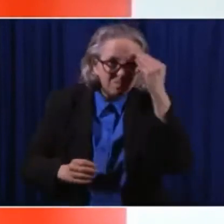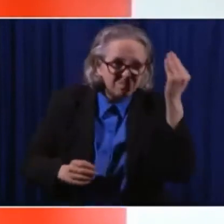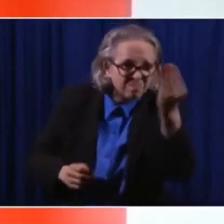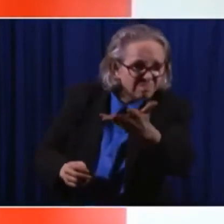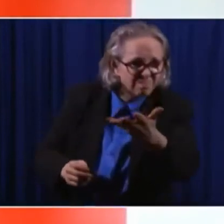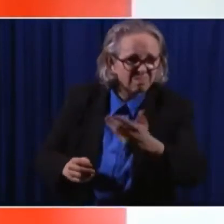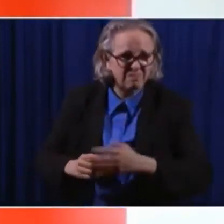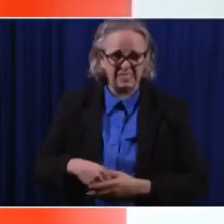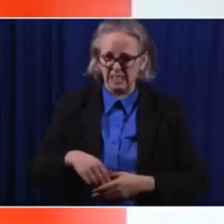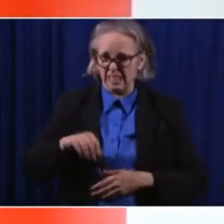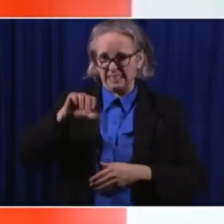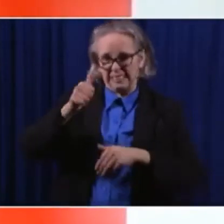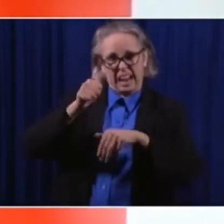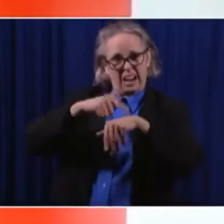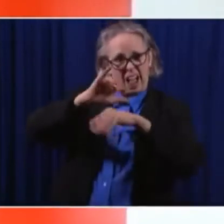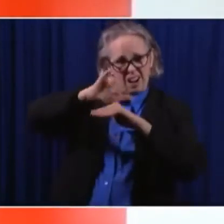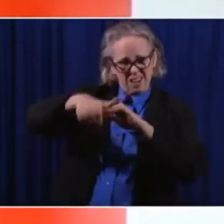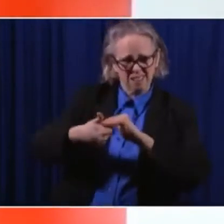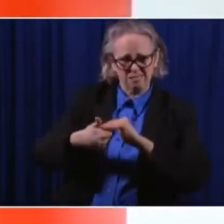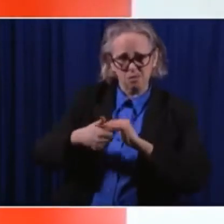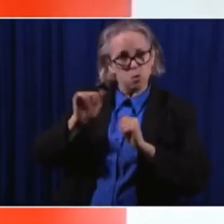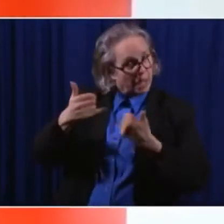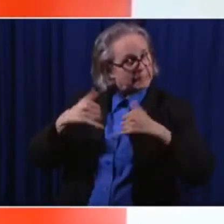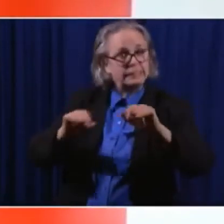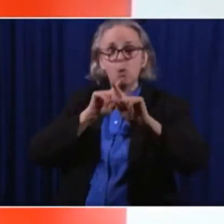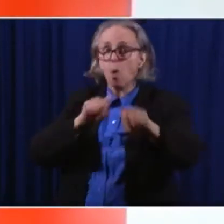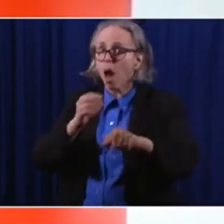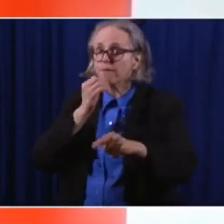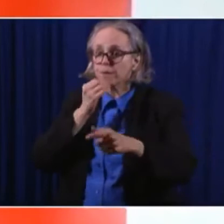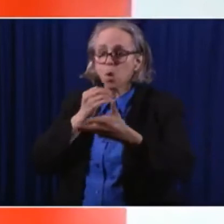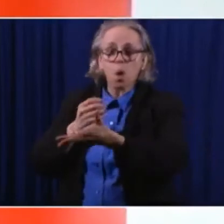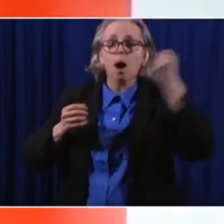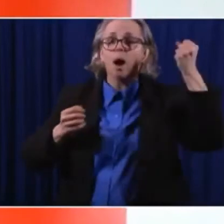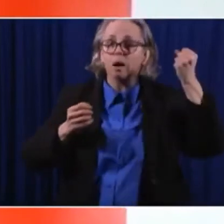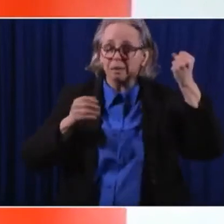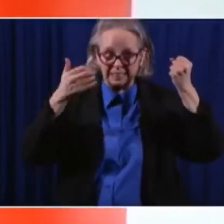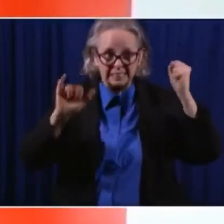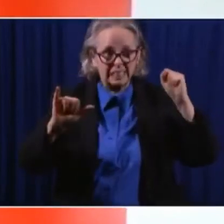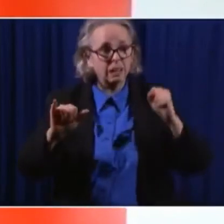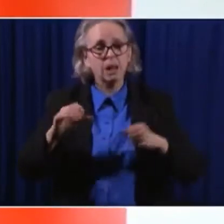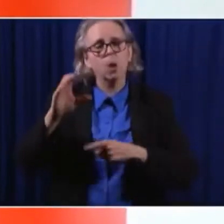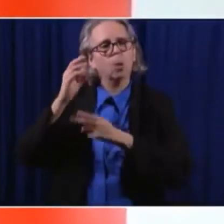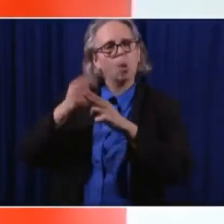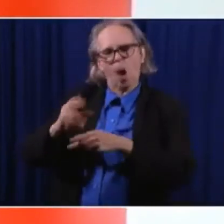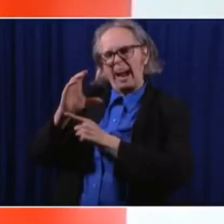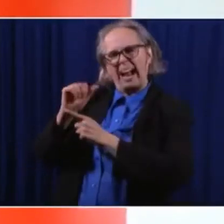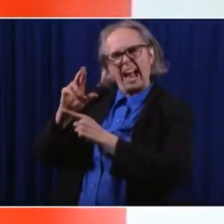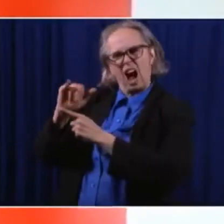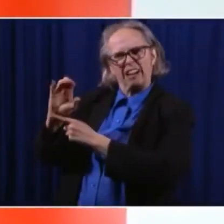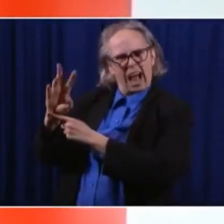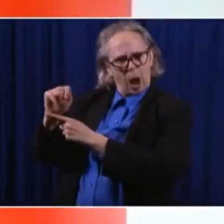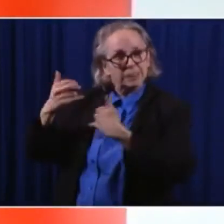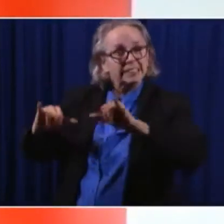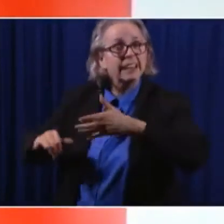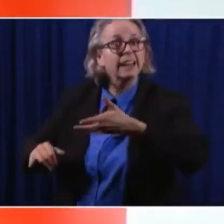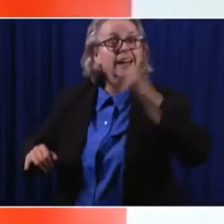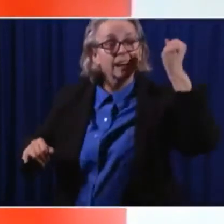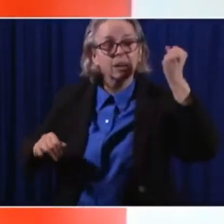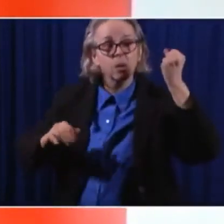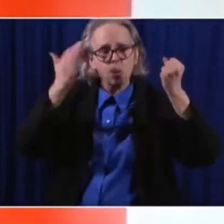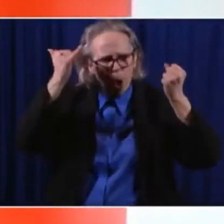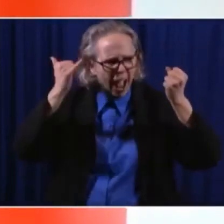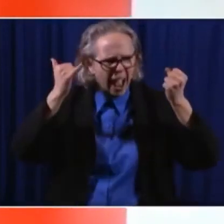of thousands of essential employees who work those second and third shifts, as well as everybody on the front line who's working 24 hours